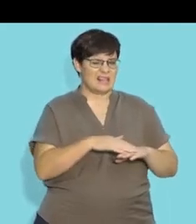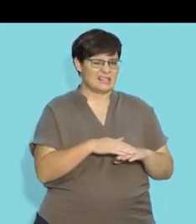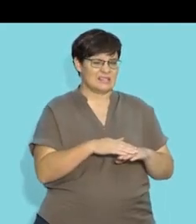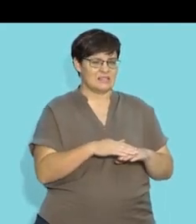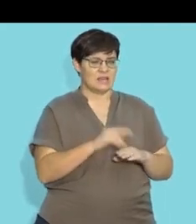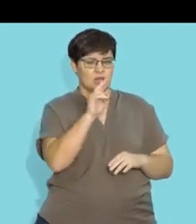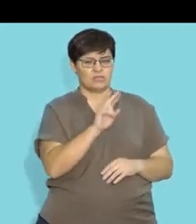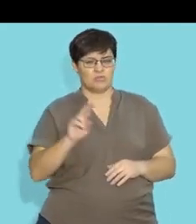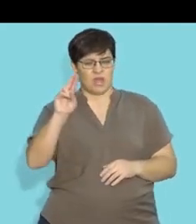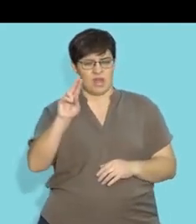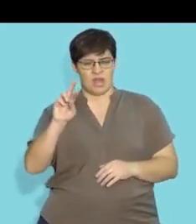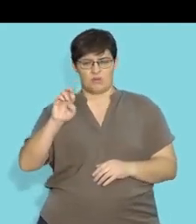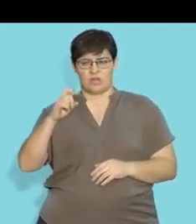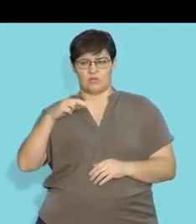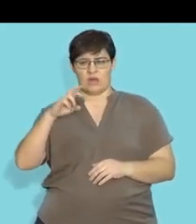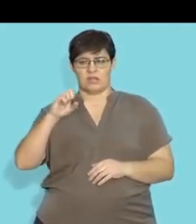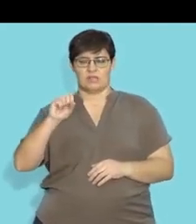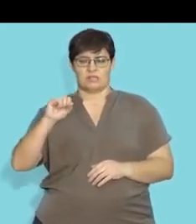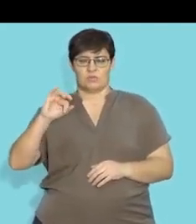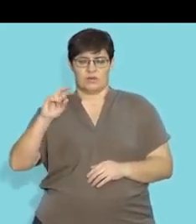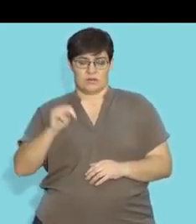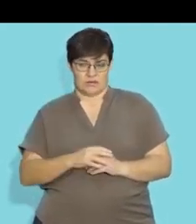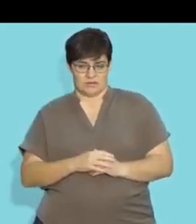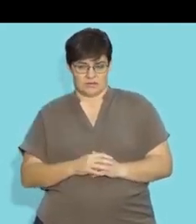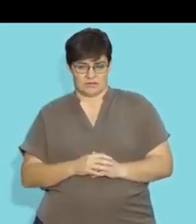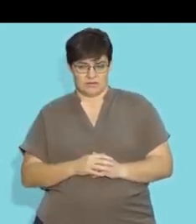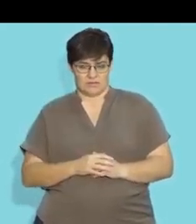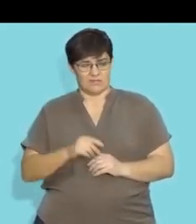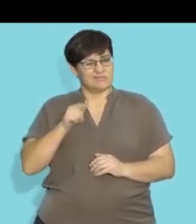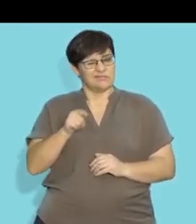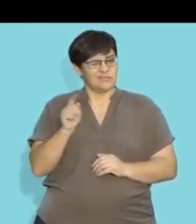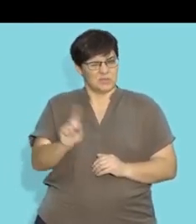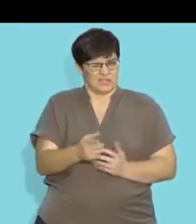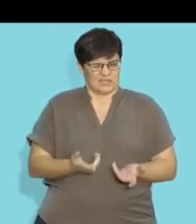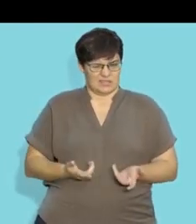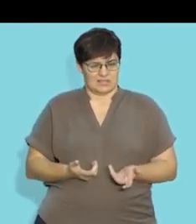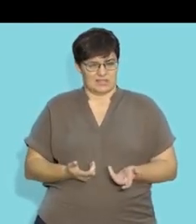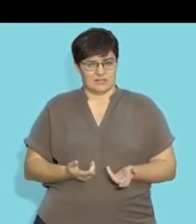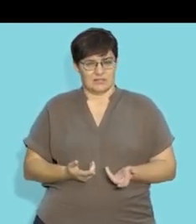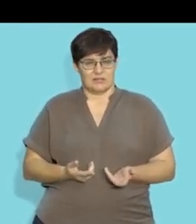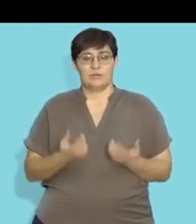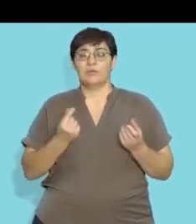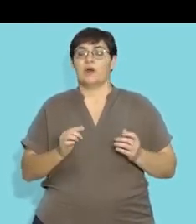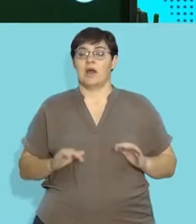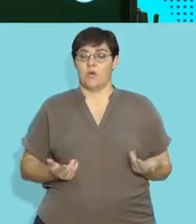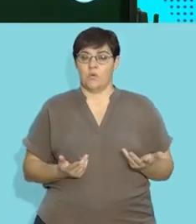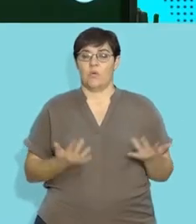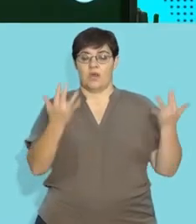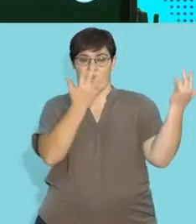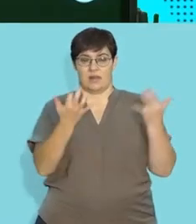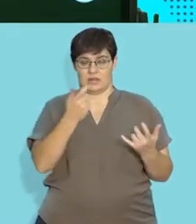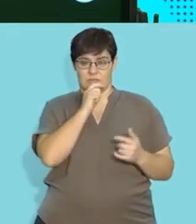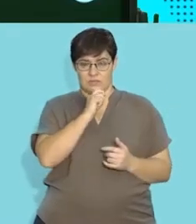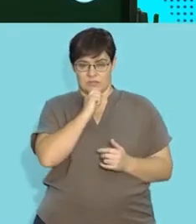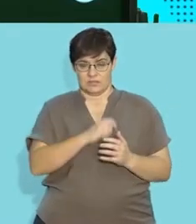So the least square regression, we can do the least square regression using our calculator.